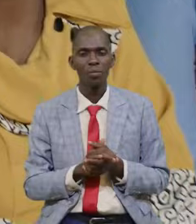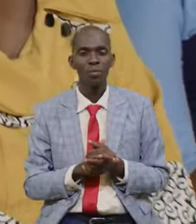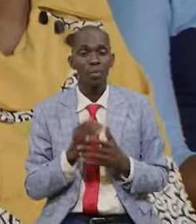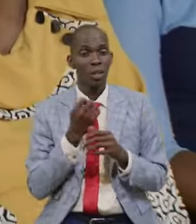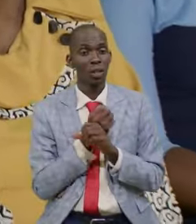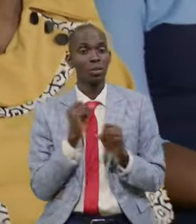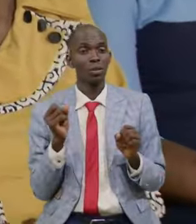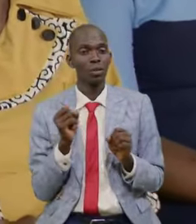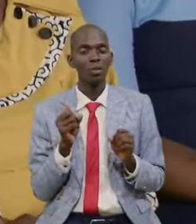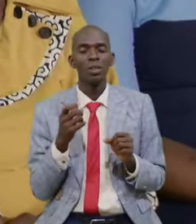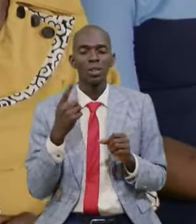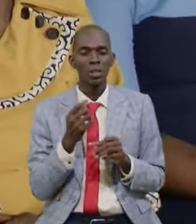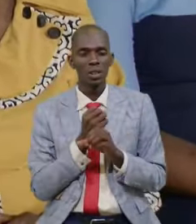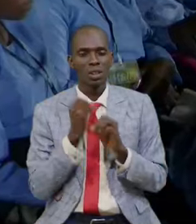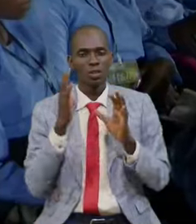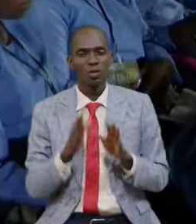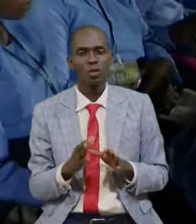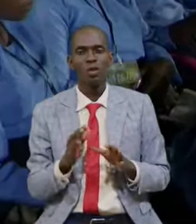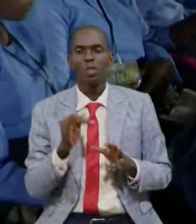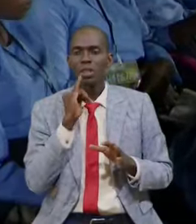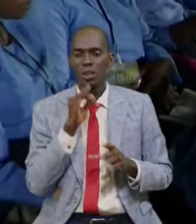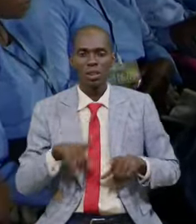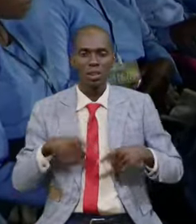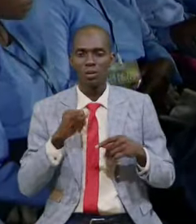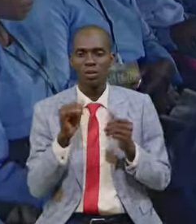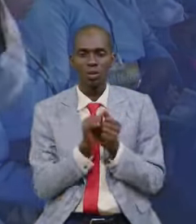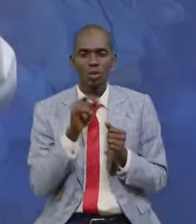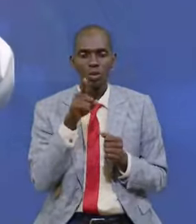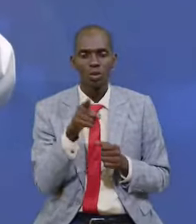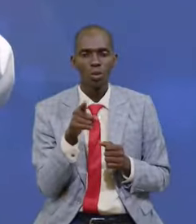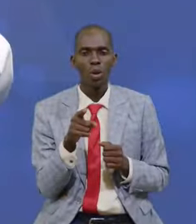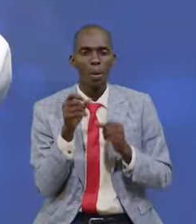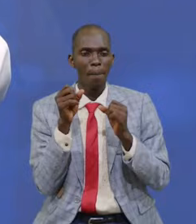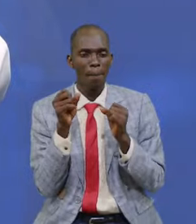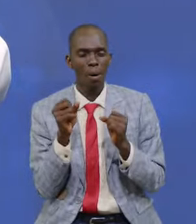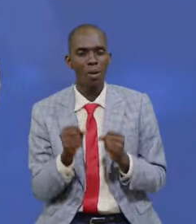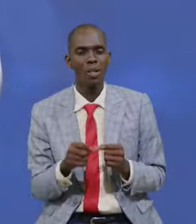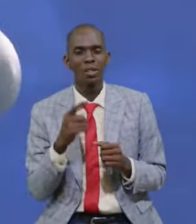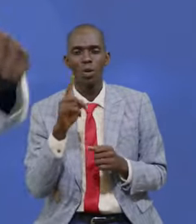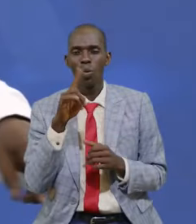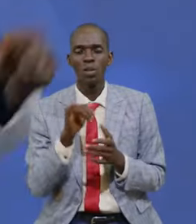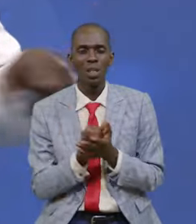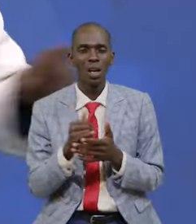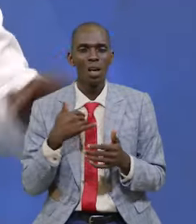the savior is living with you. Power, the one that has all power on earth,